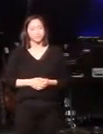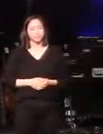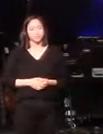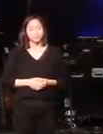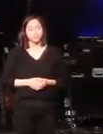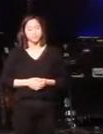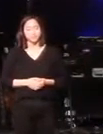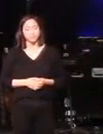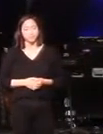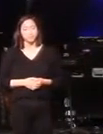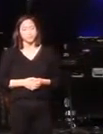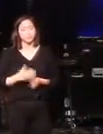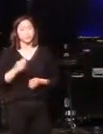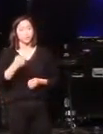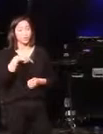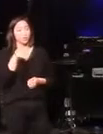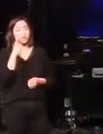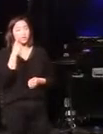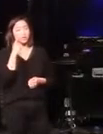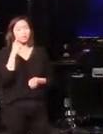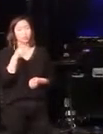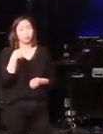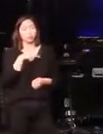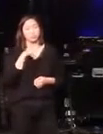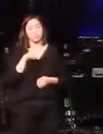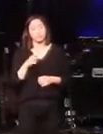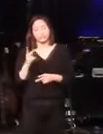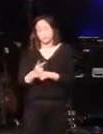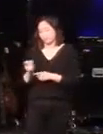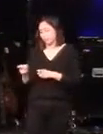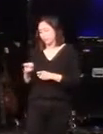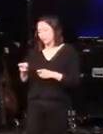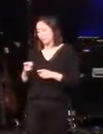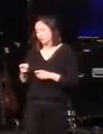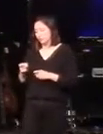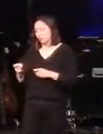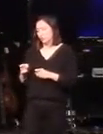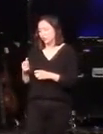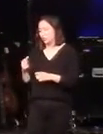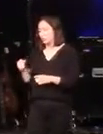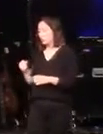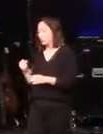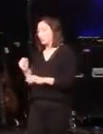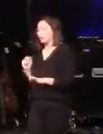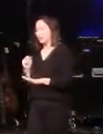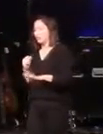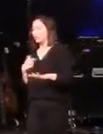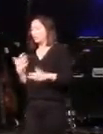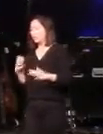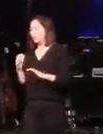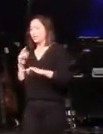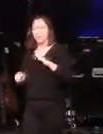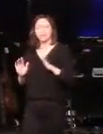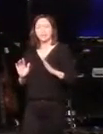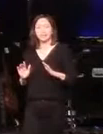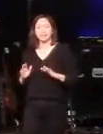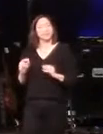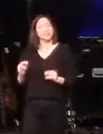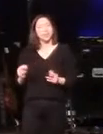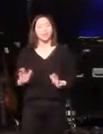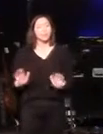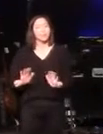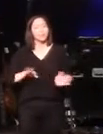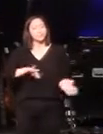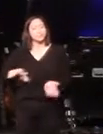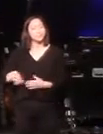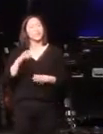And we think we got to be in control of it. And we think we got to be able to do this. And we've got to make sure we hold back. And we got, no, he goes, why? Seek first the kingdom of God. I know how to slip you